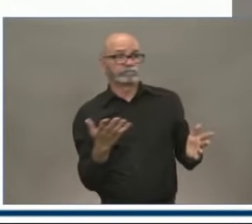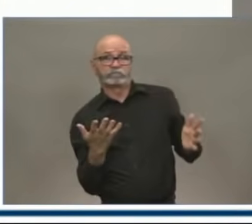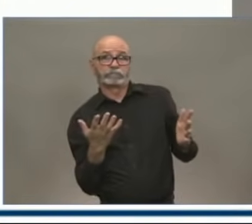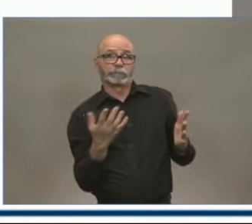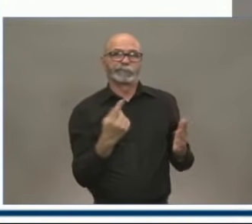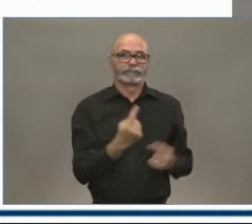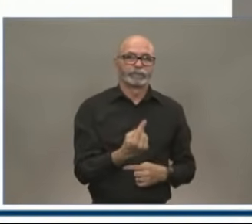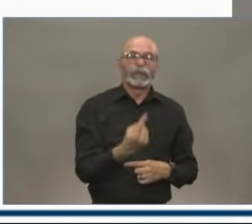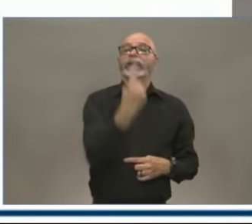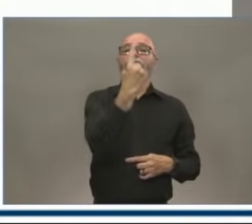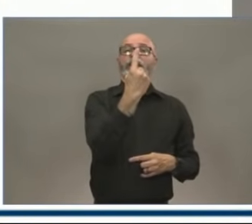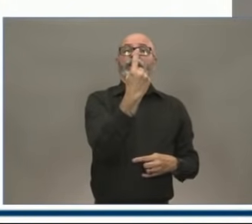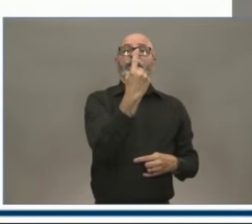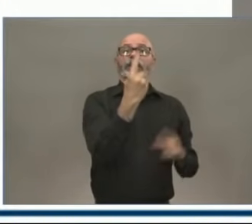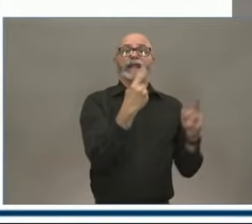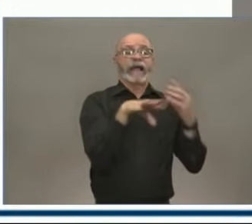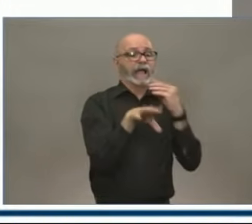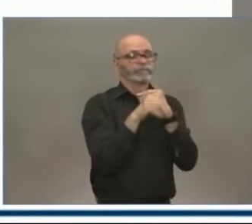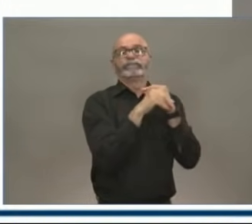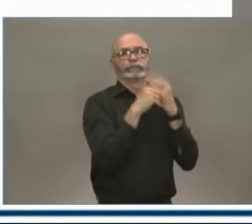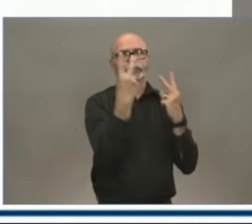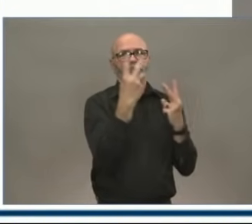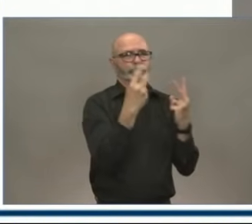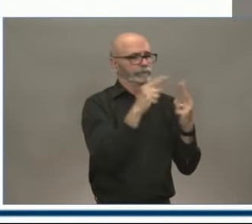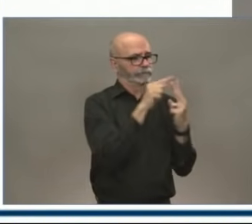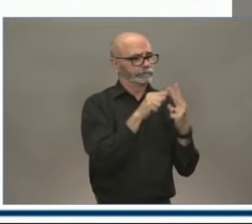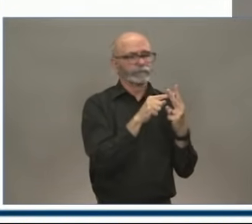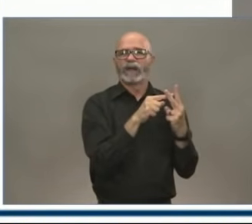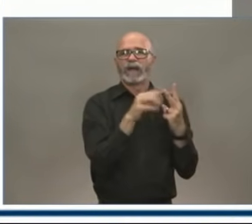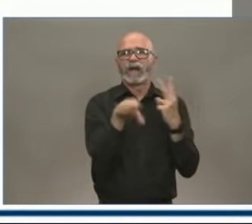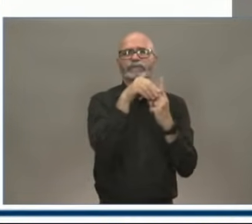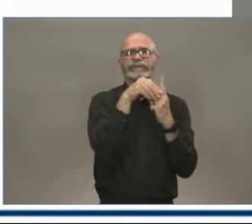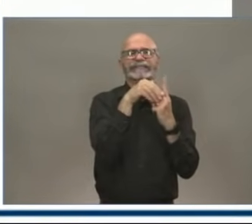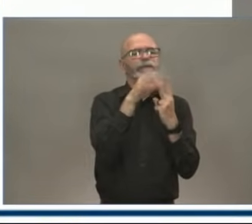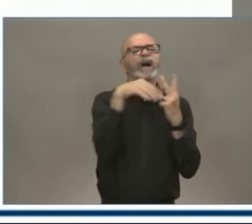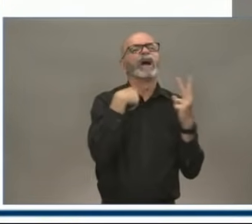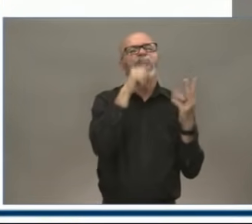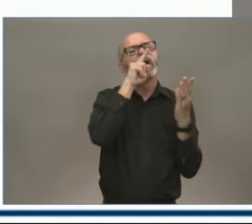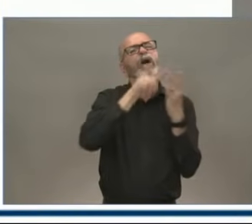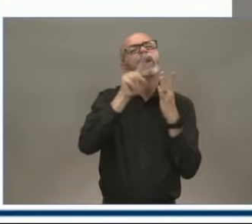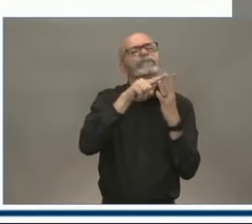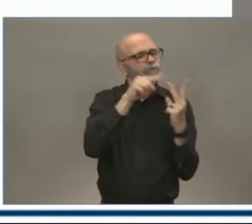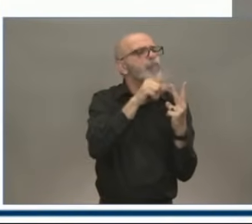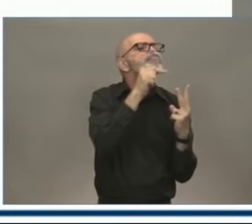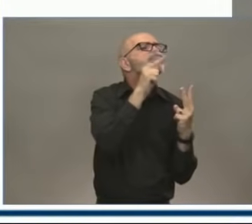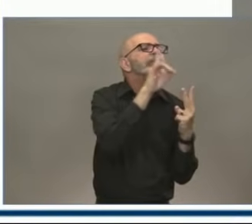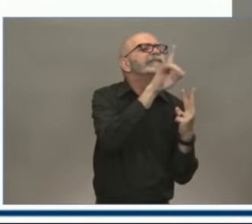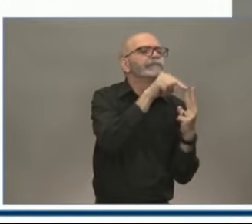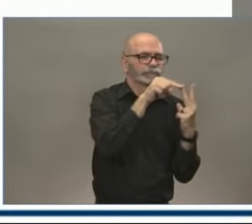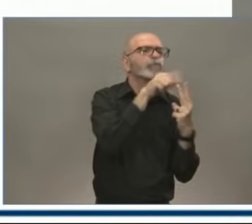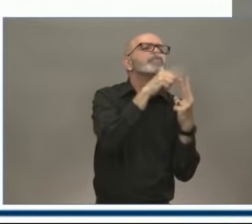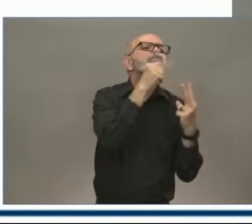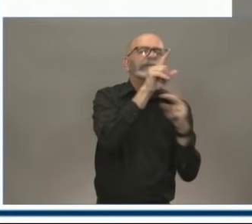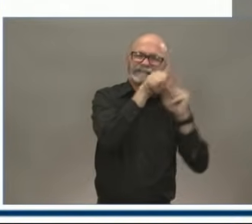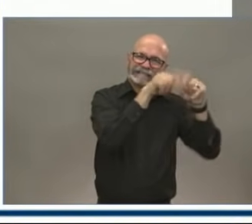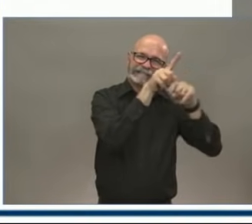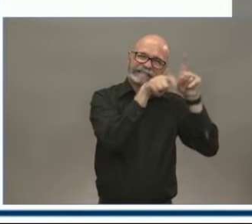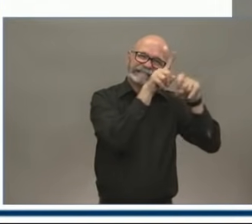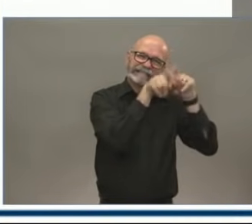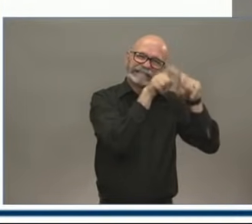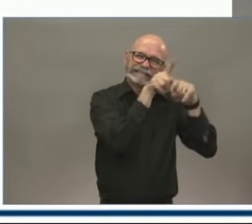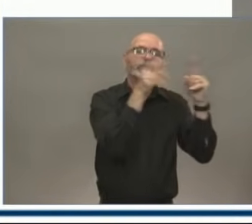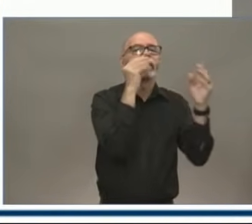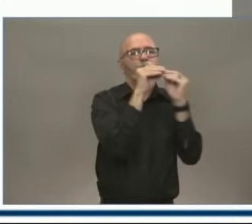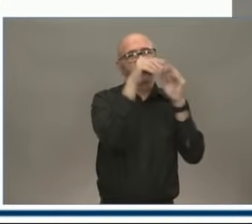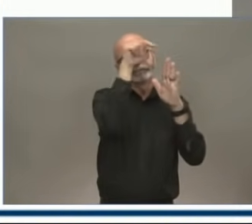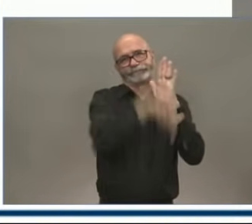positive, but we need to do further testing among other contacts and identify any possible asymptomatic testing.